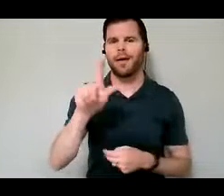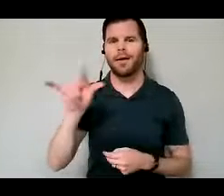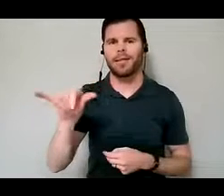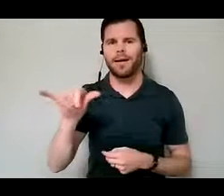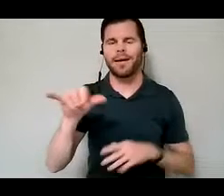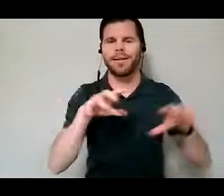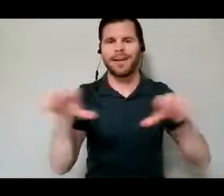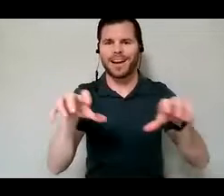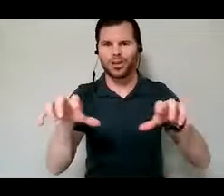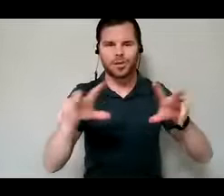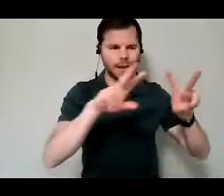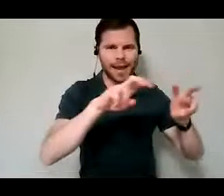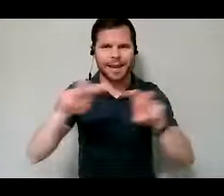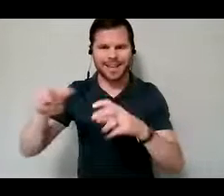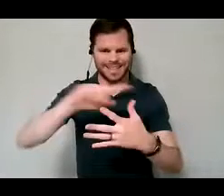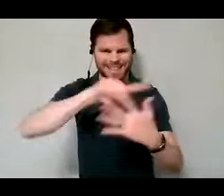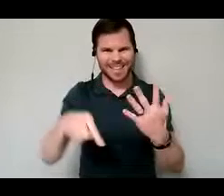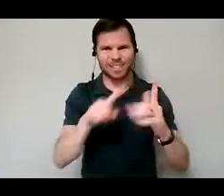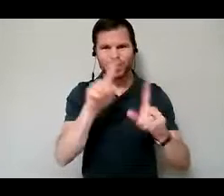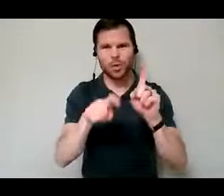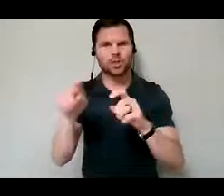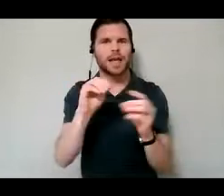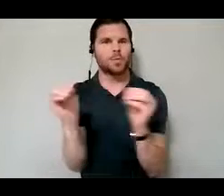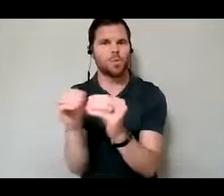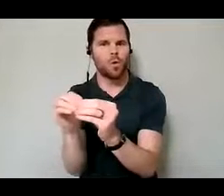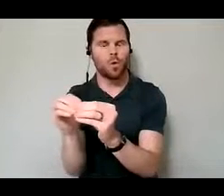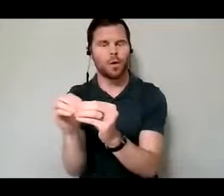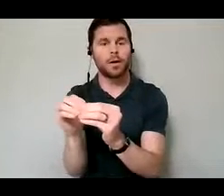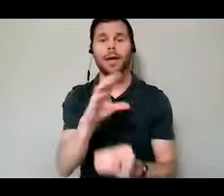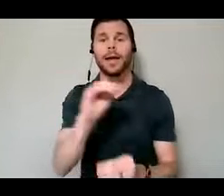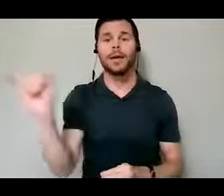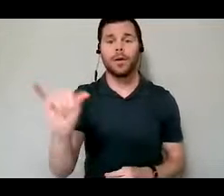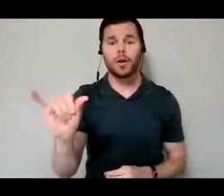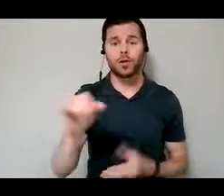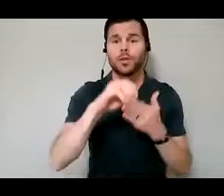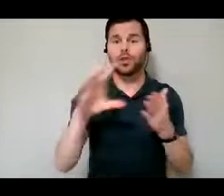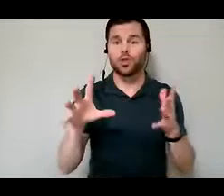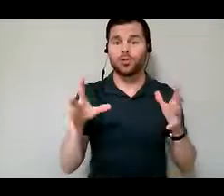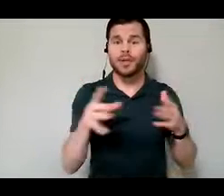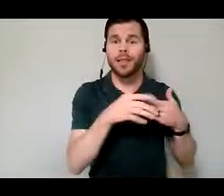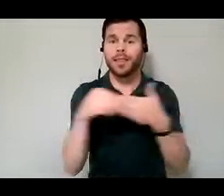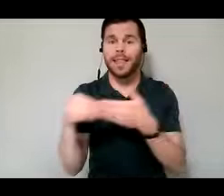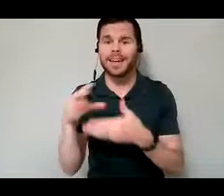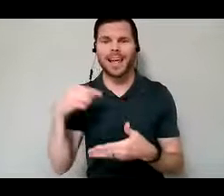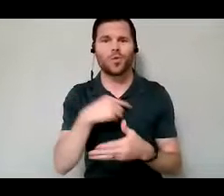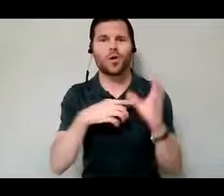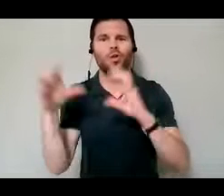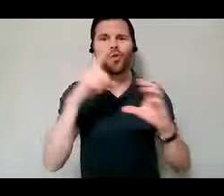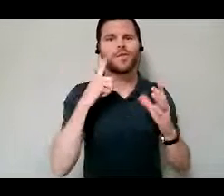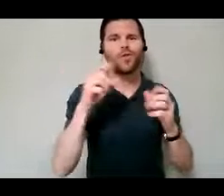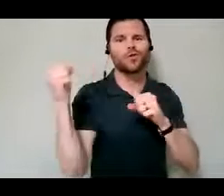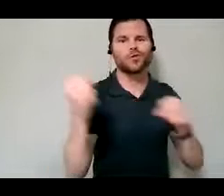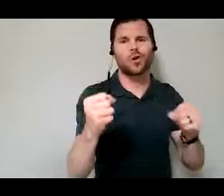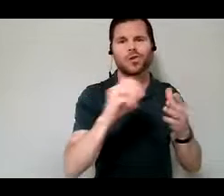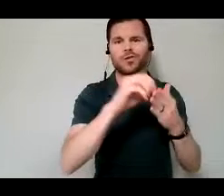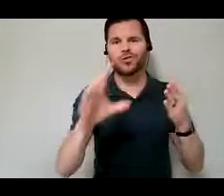these questions and much more. More than anything, it is student-driven, and we are looking for some strong student leaders